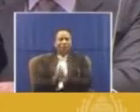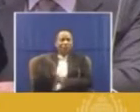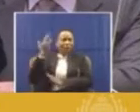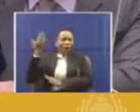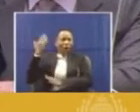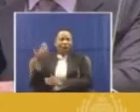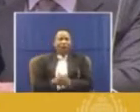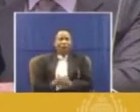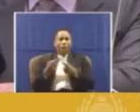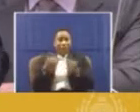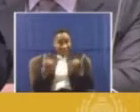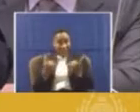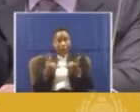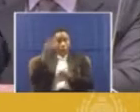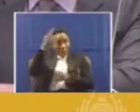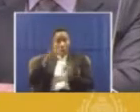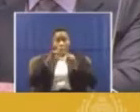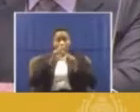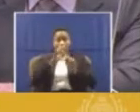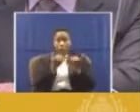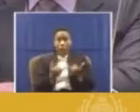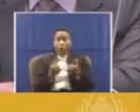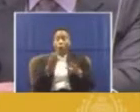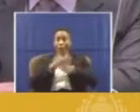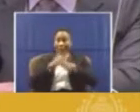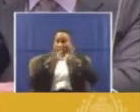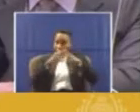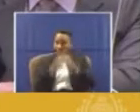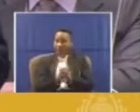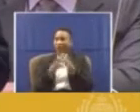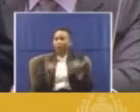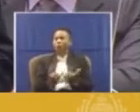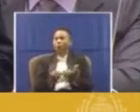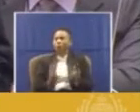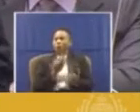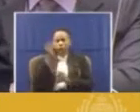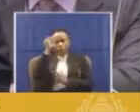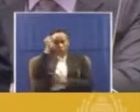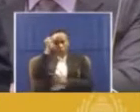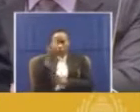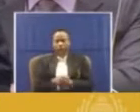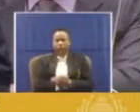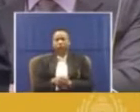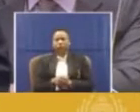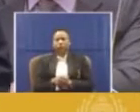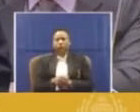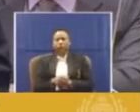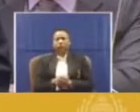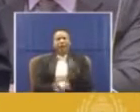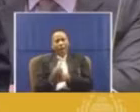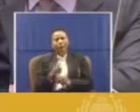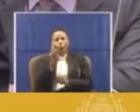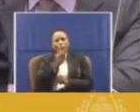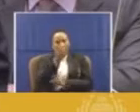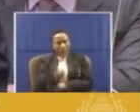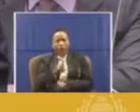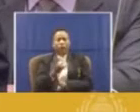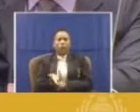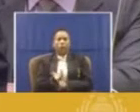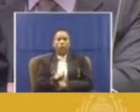but it's only now that government is talking about collaboration. So I want to know what has to happen